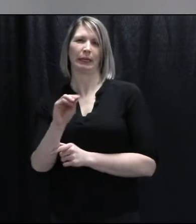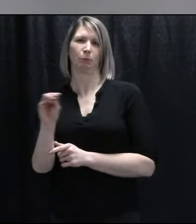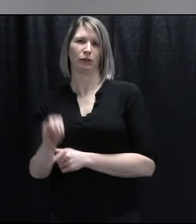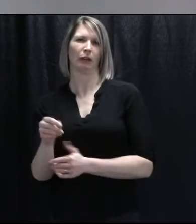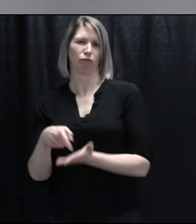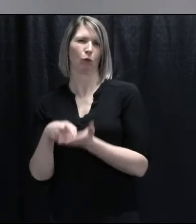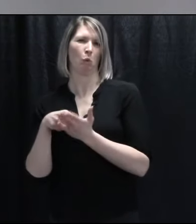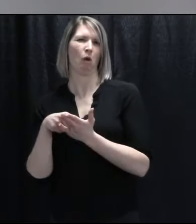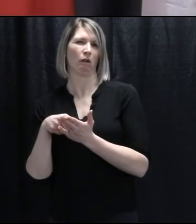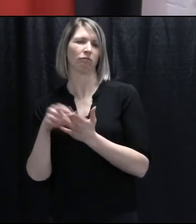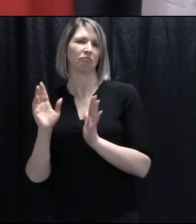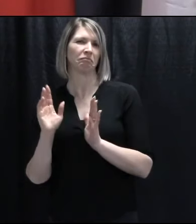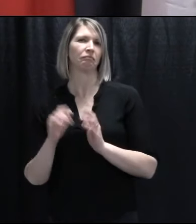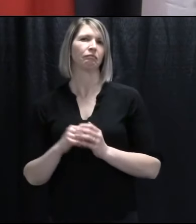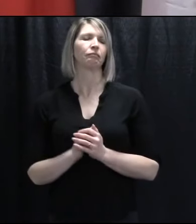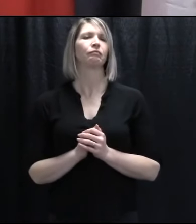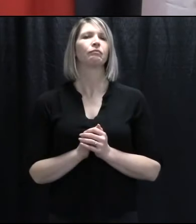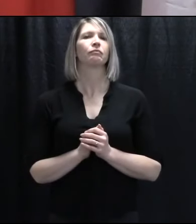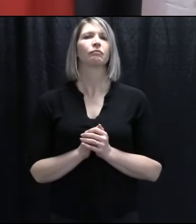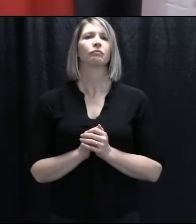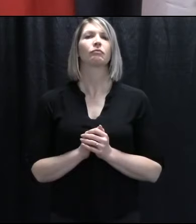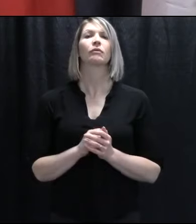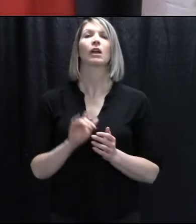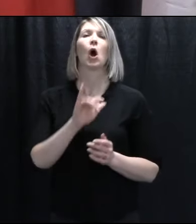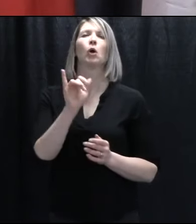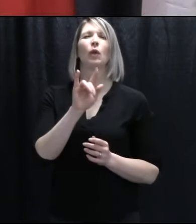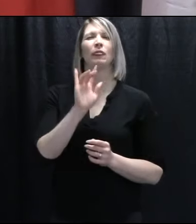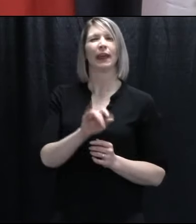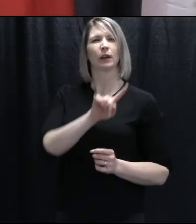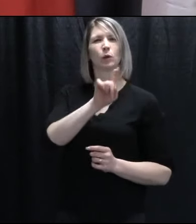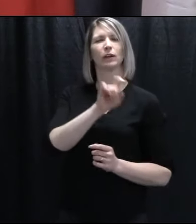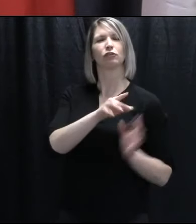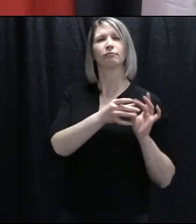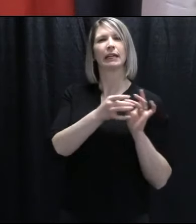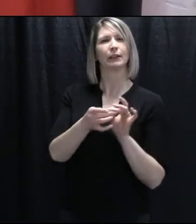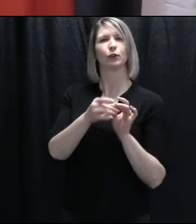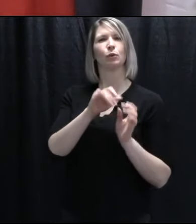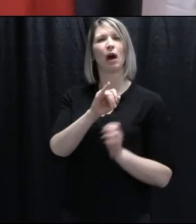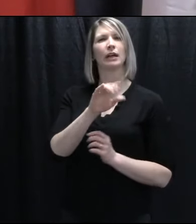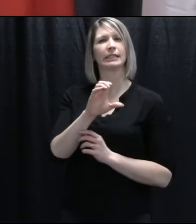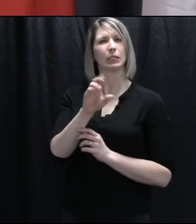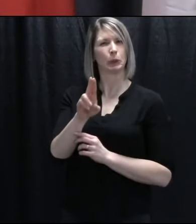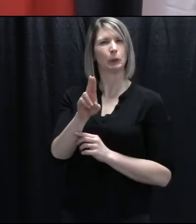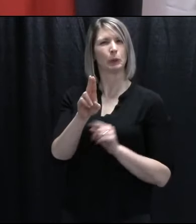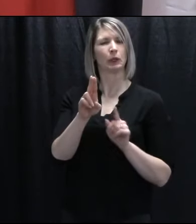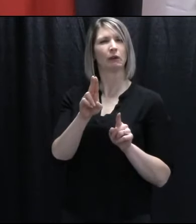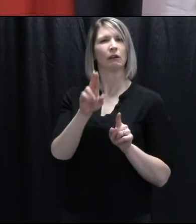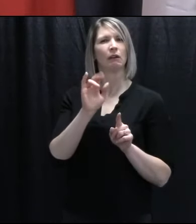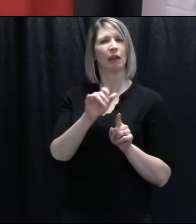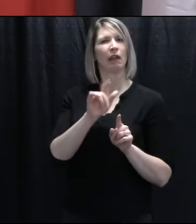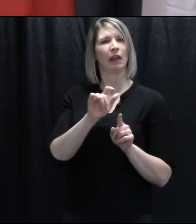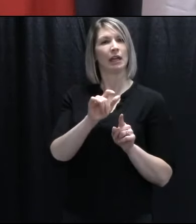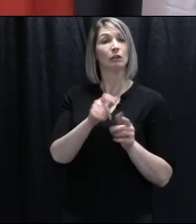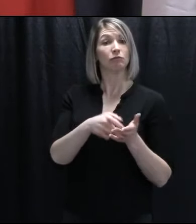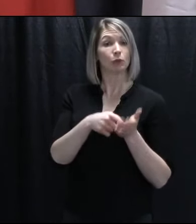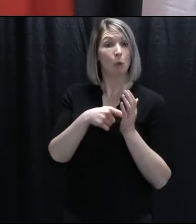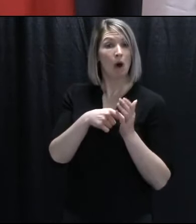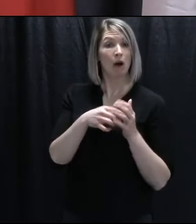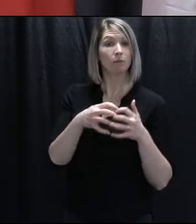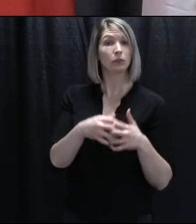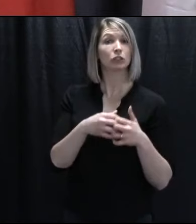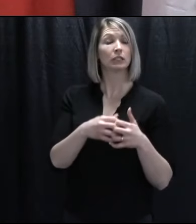earlier question about someone in acute care using a ventilator. Well, even though, obviously this would be